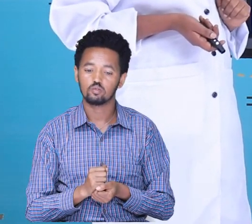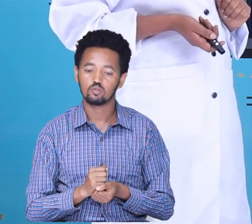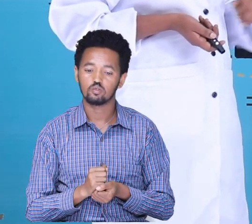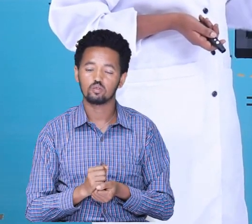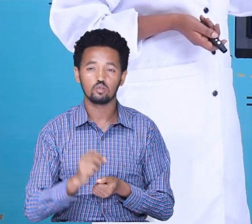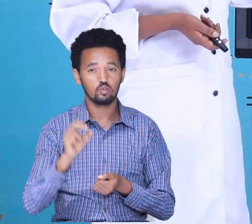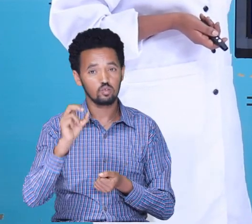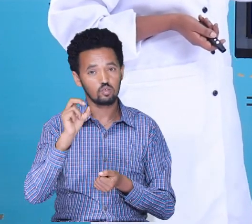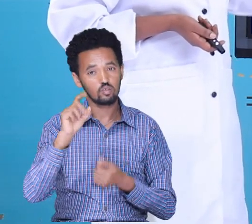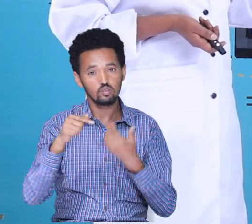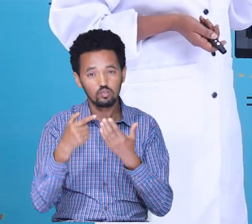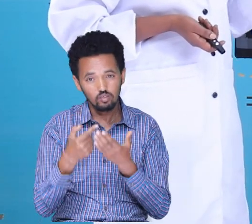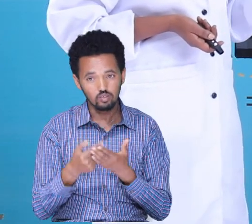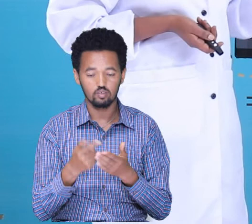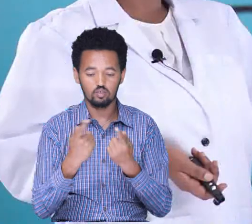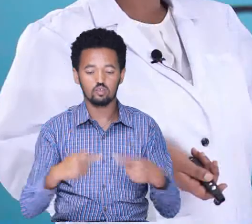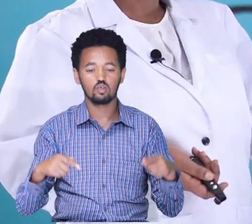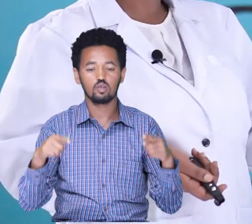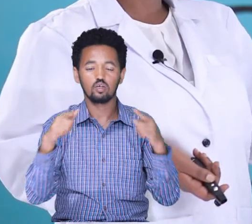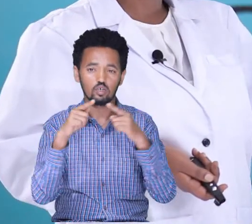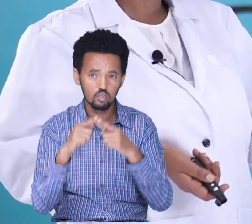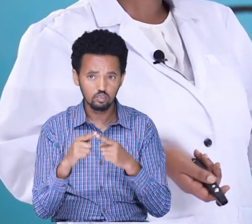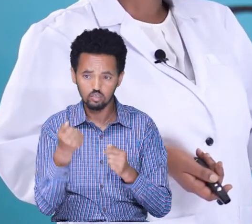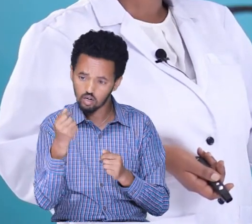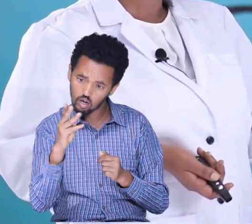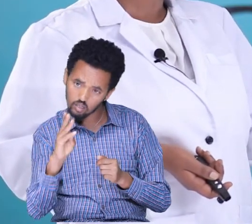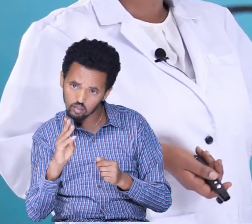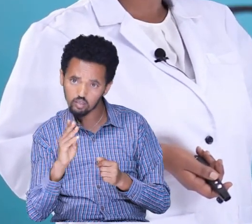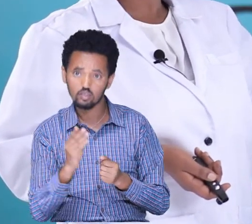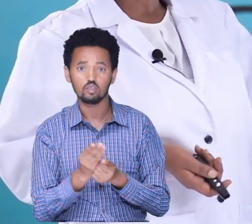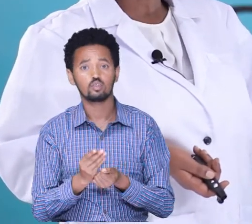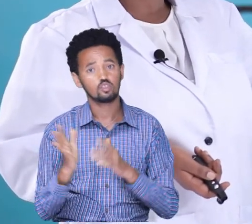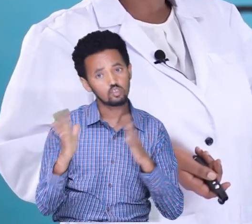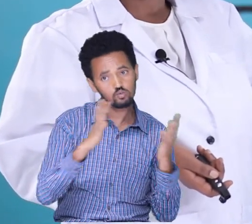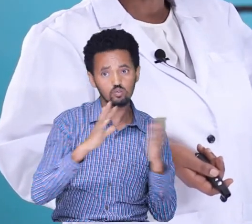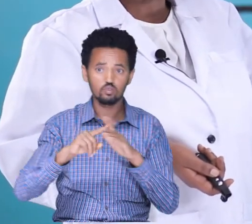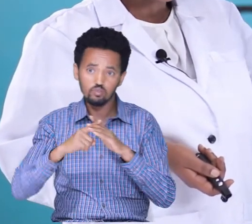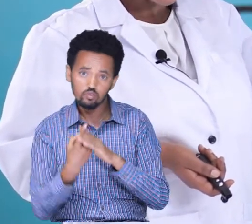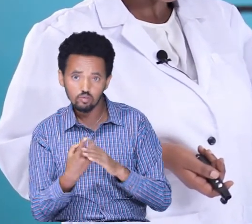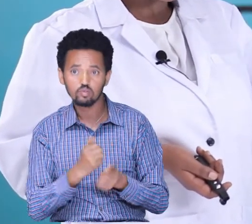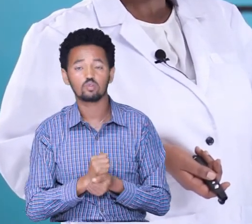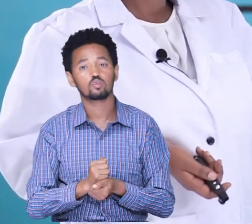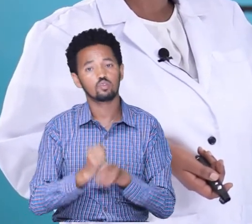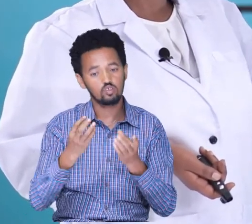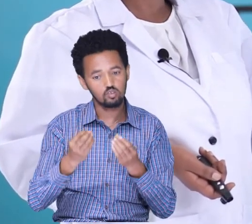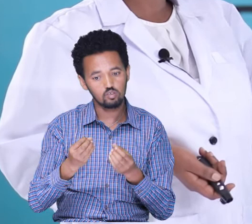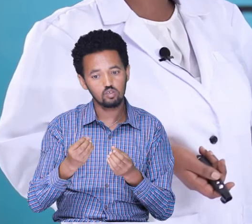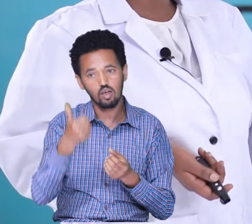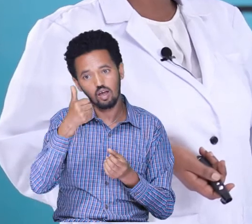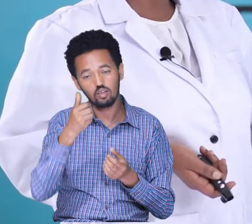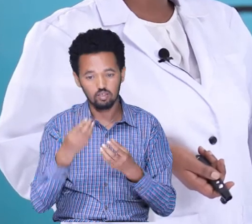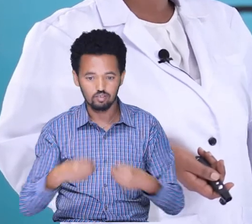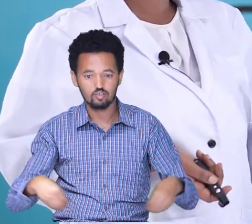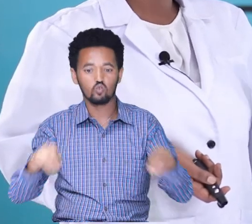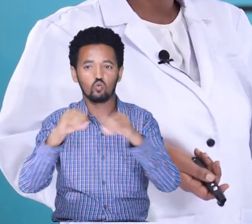wet. So this region receives little rain. The wind that started from the Atlantic Ocean, the name of the